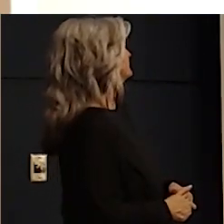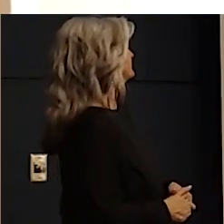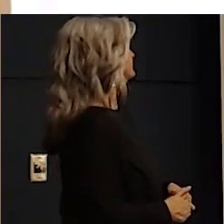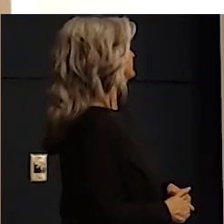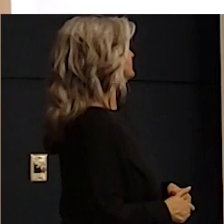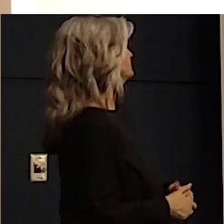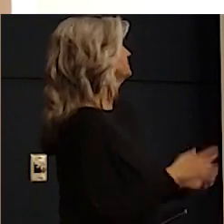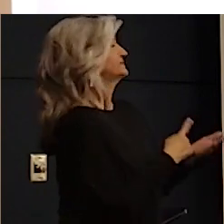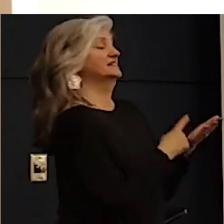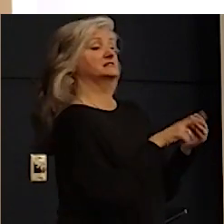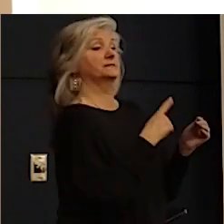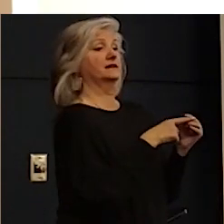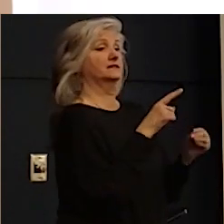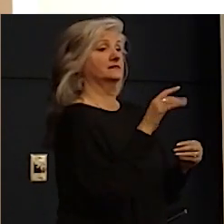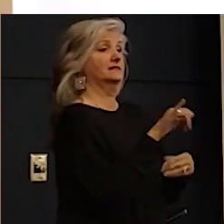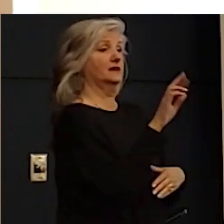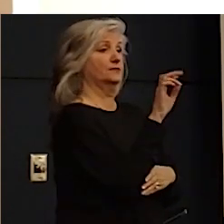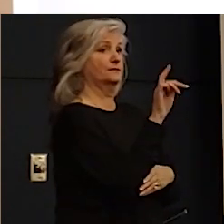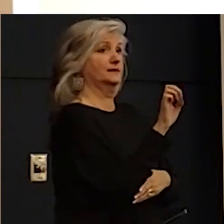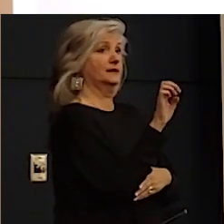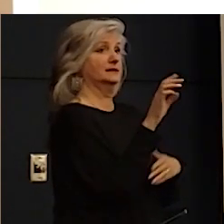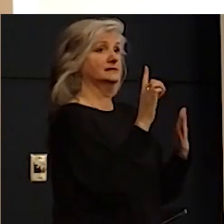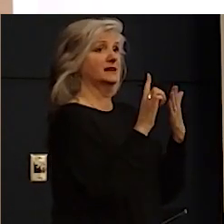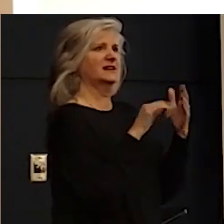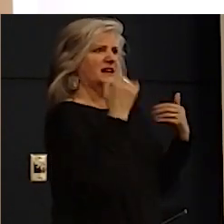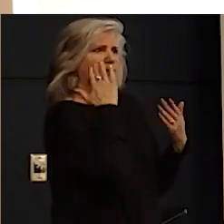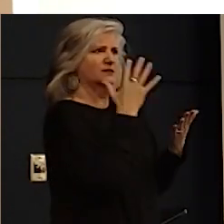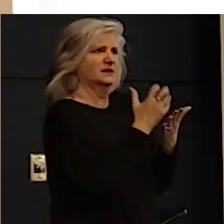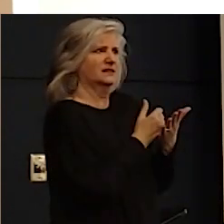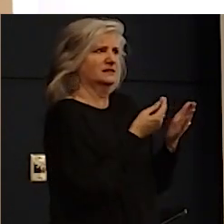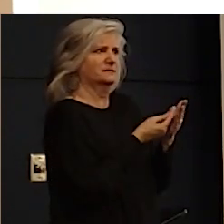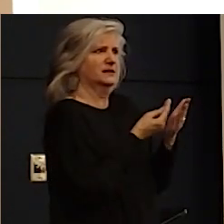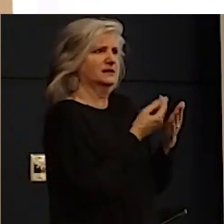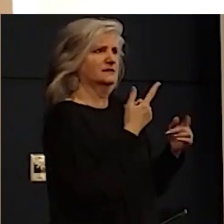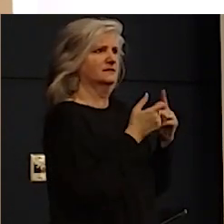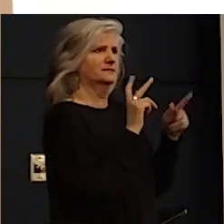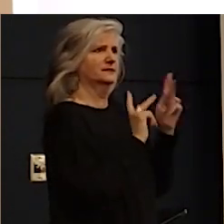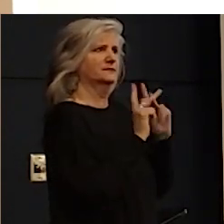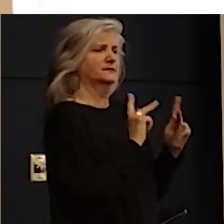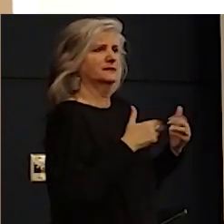Let's talk a little bit about that rate design we talked about. How are they going to collect that money from folks?